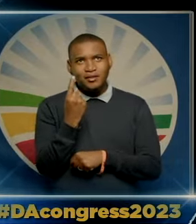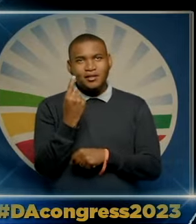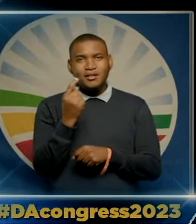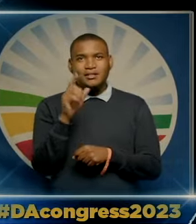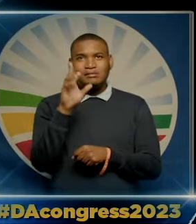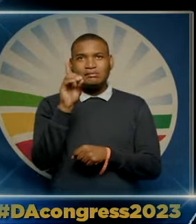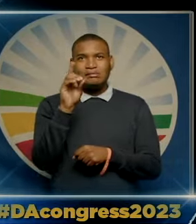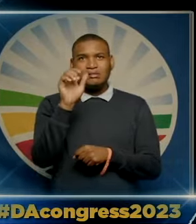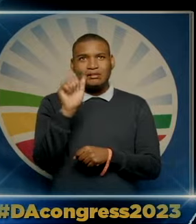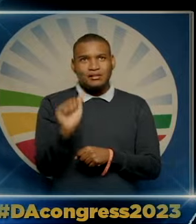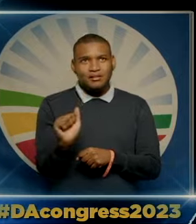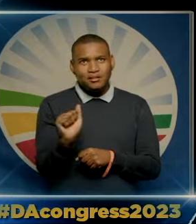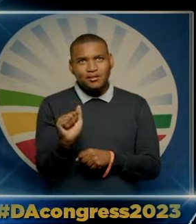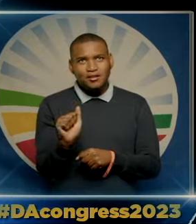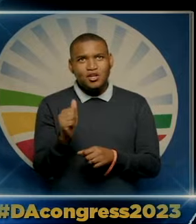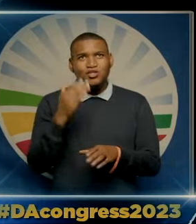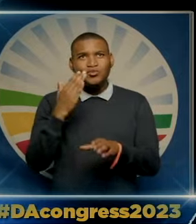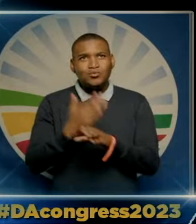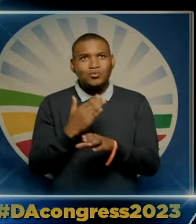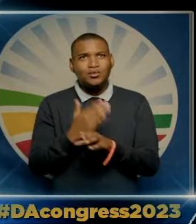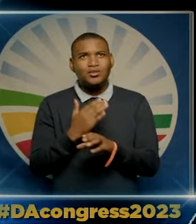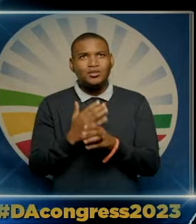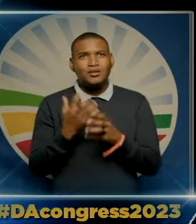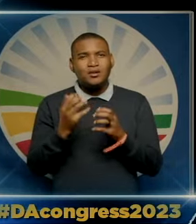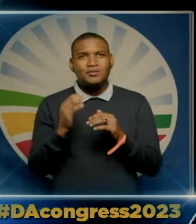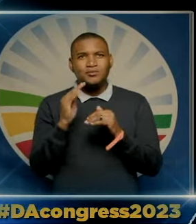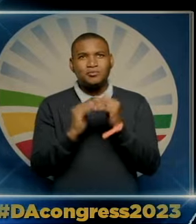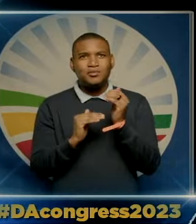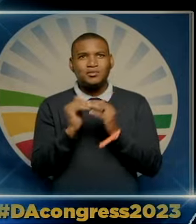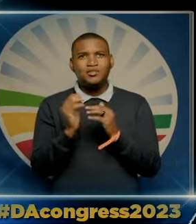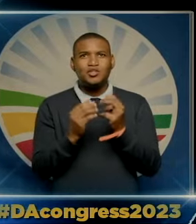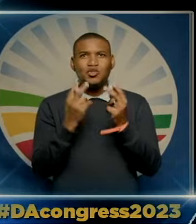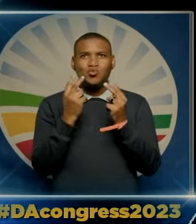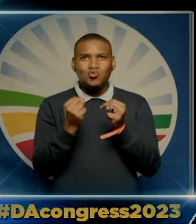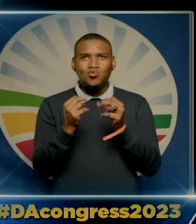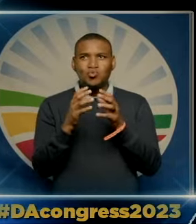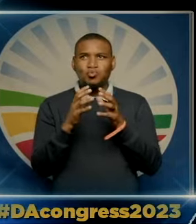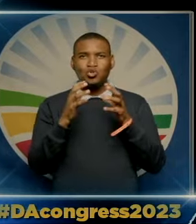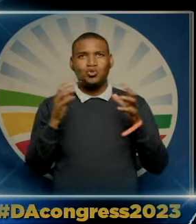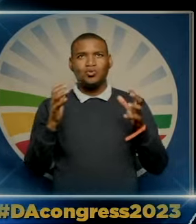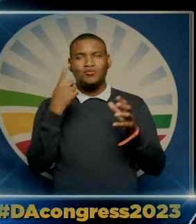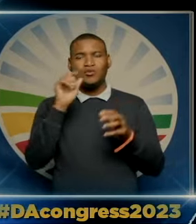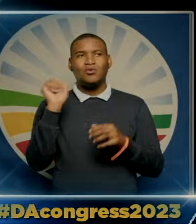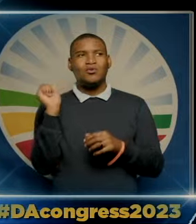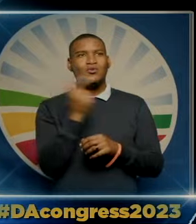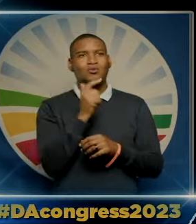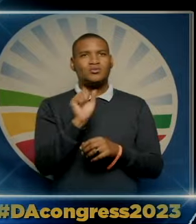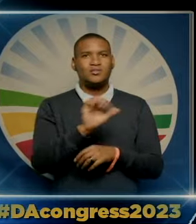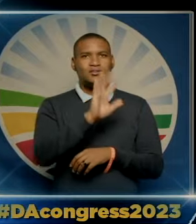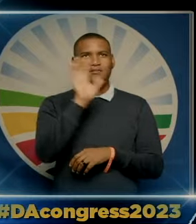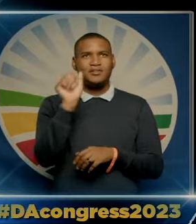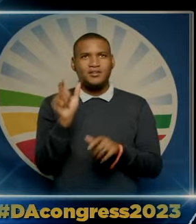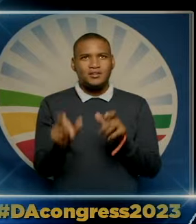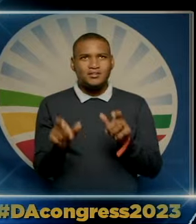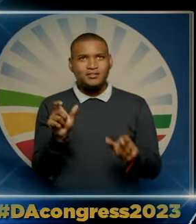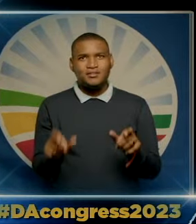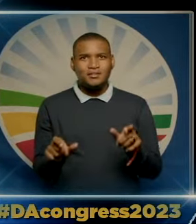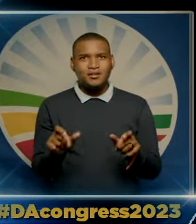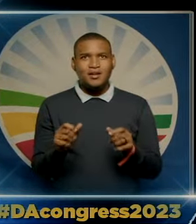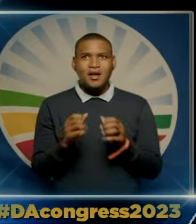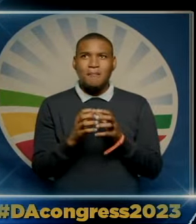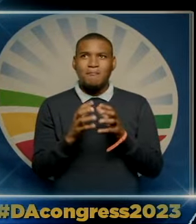Democratic Alliance is working hard to build a new majority for all South Africans. A new